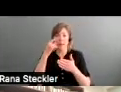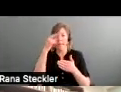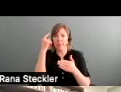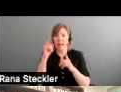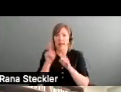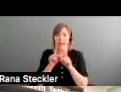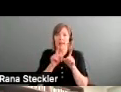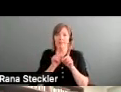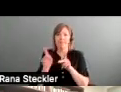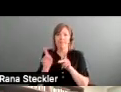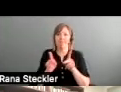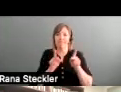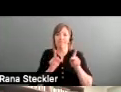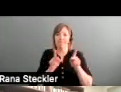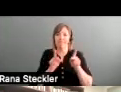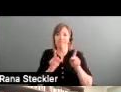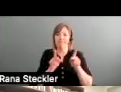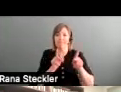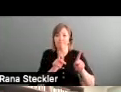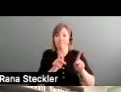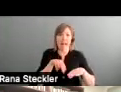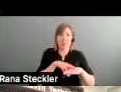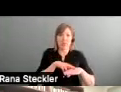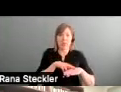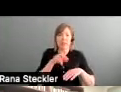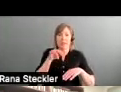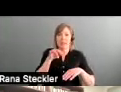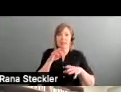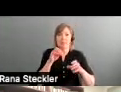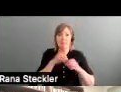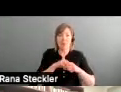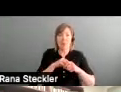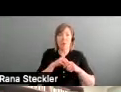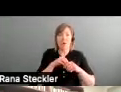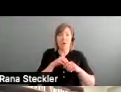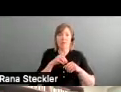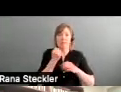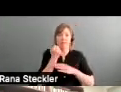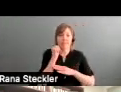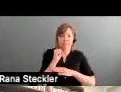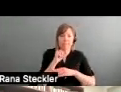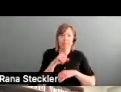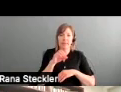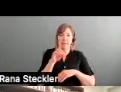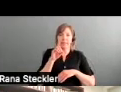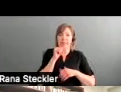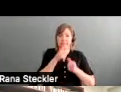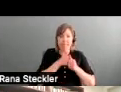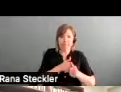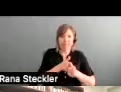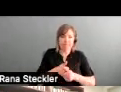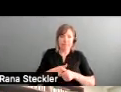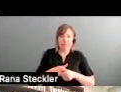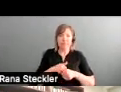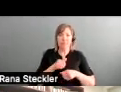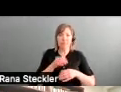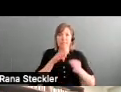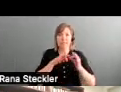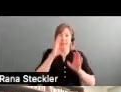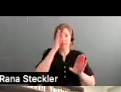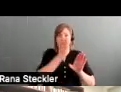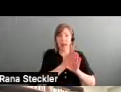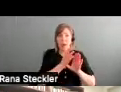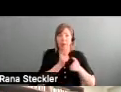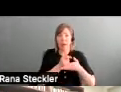being naturally intractable or disorderly. And rather than using psychotherapy to get to the